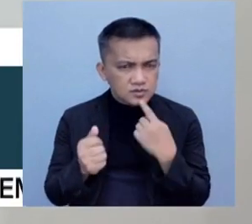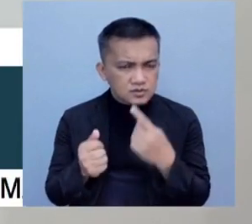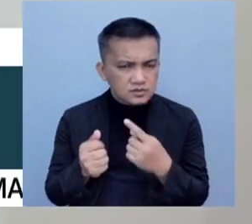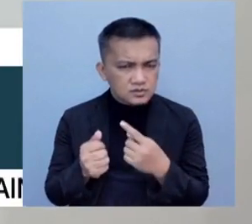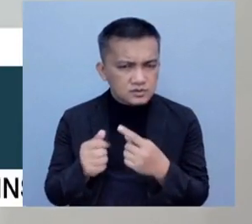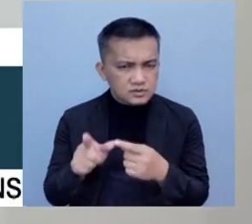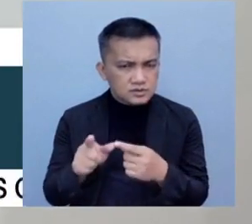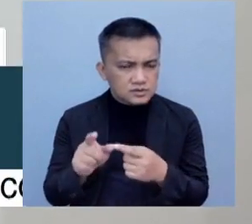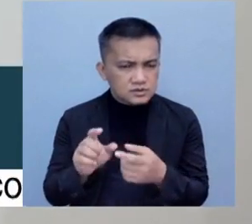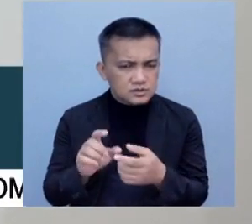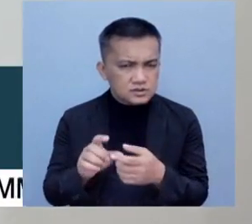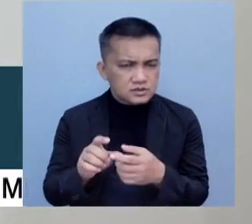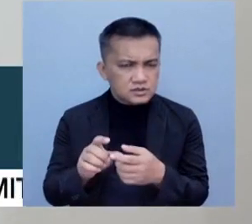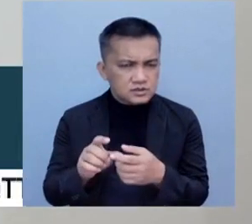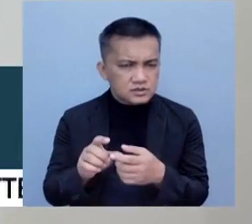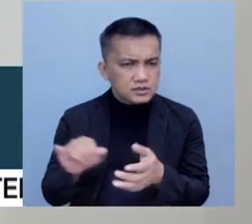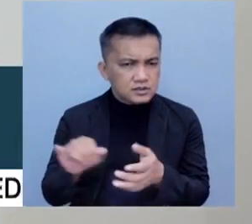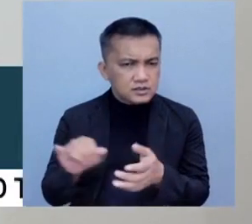suited.